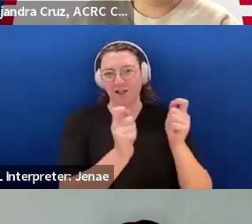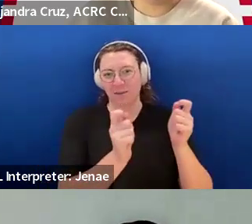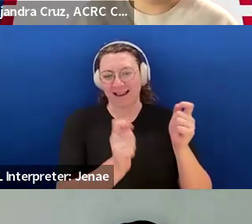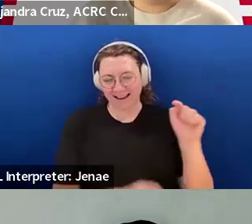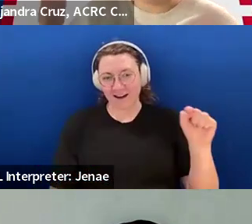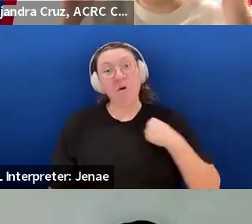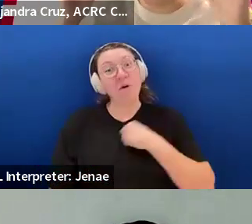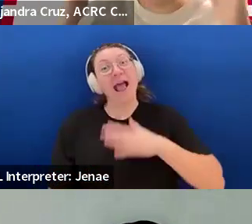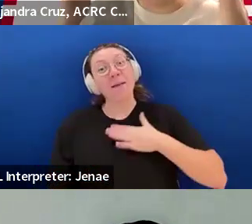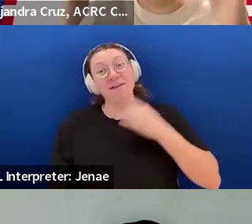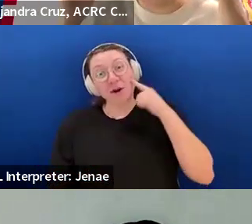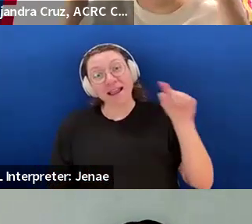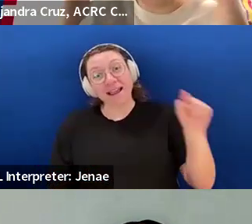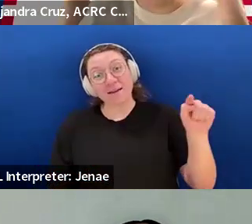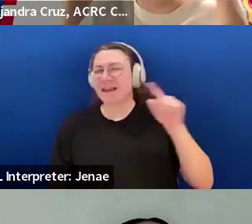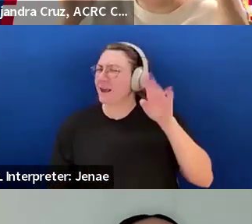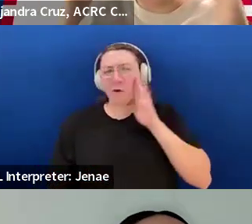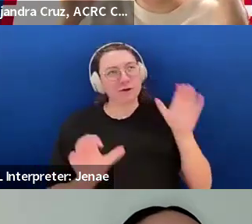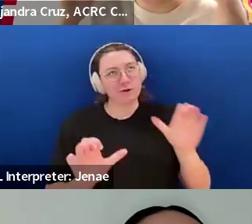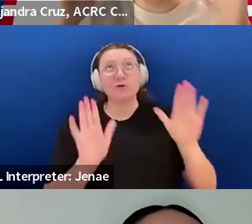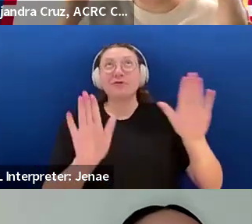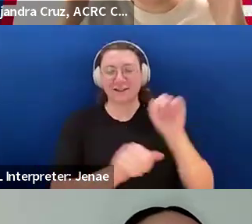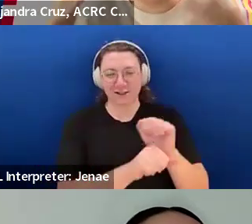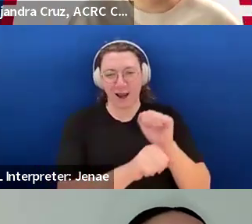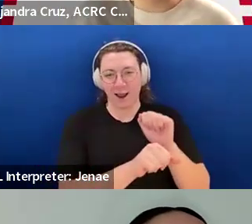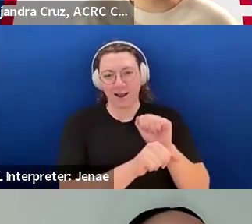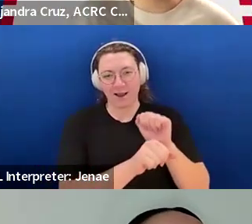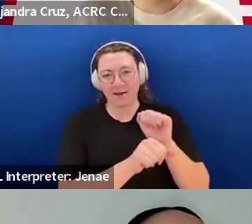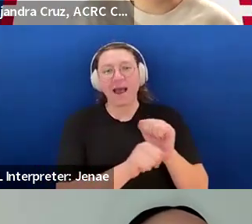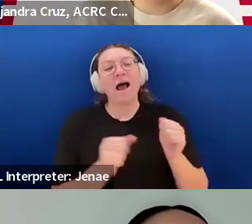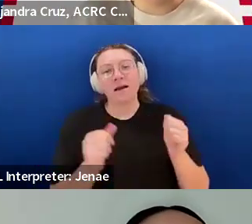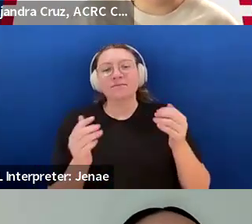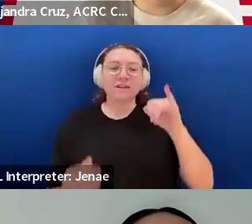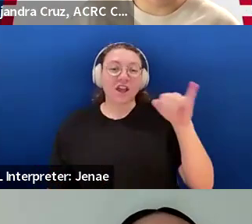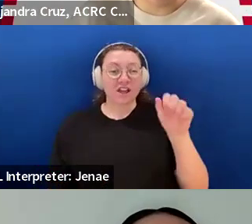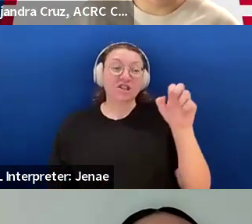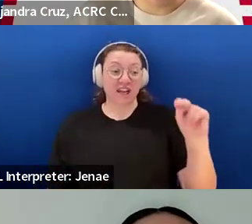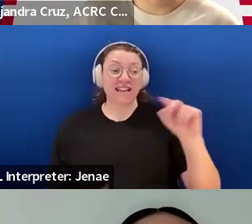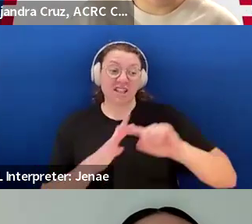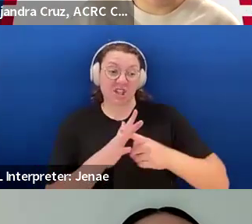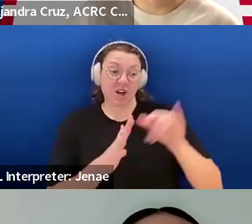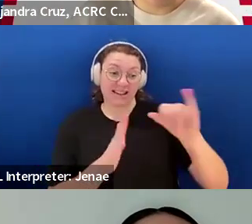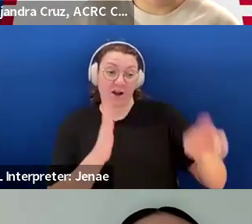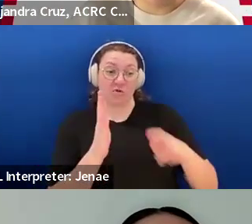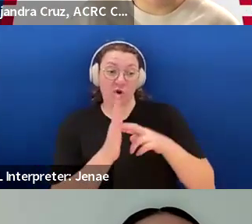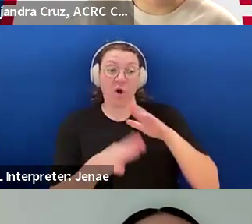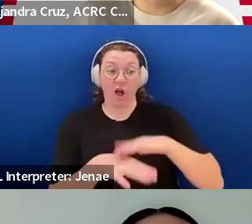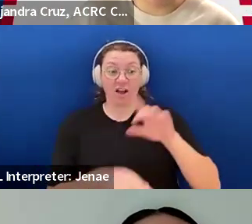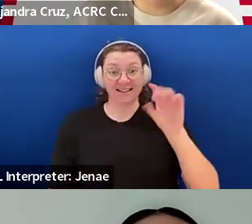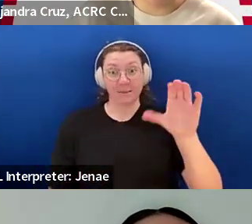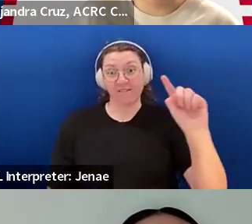we're happy for him. He'll do an excellent job. And I wanted Jason, so he starts that role on the 1st of